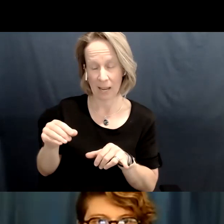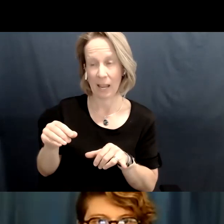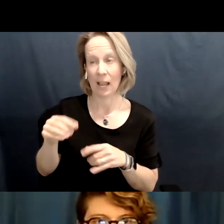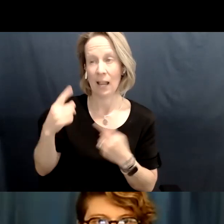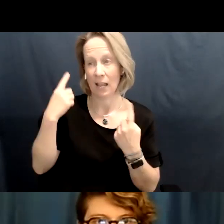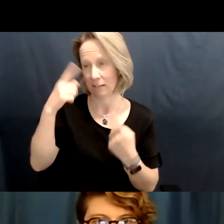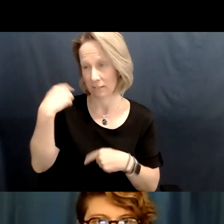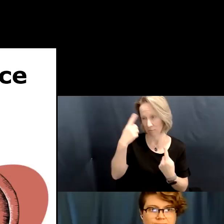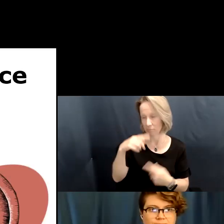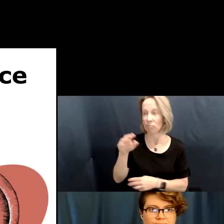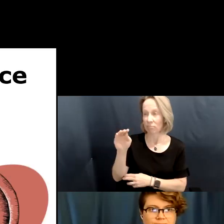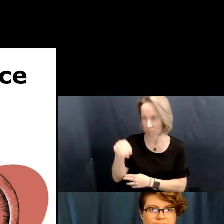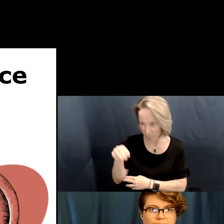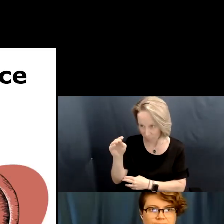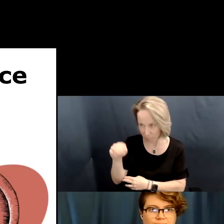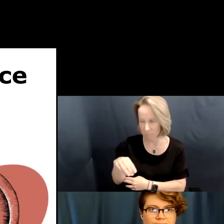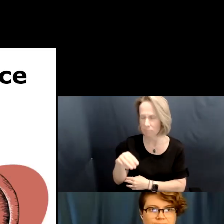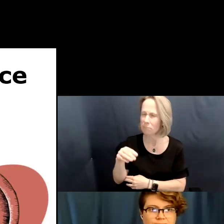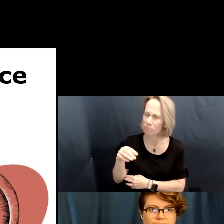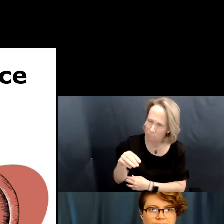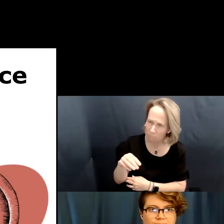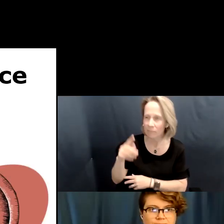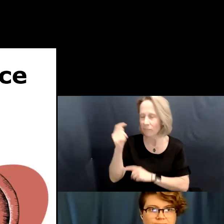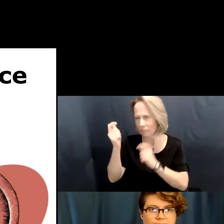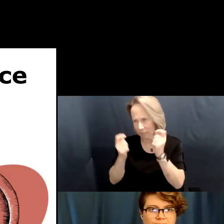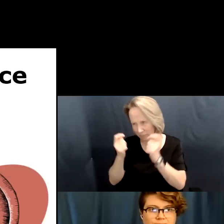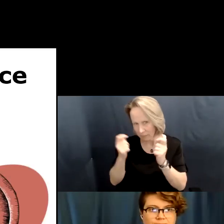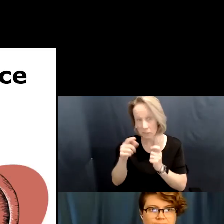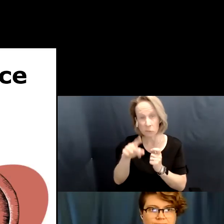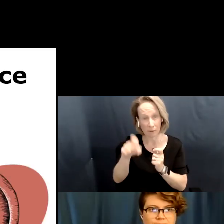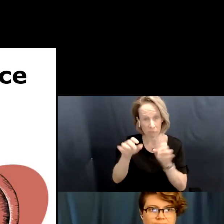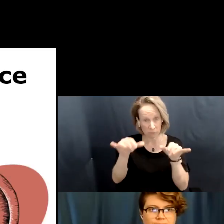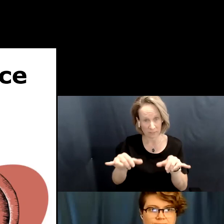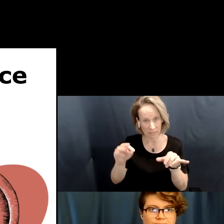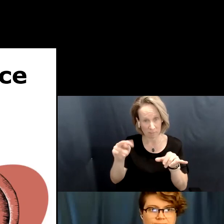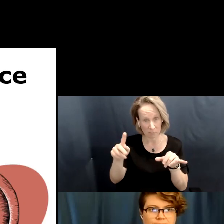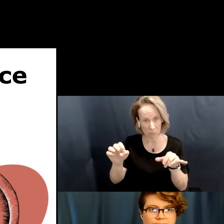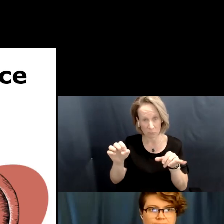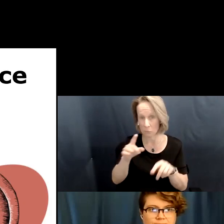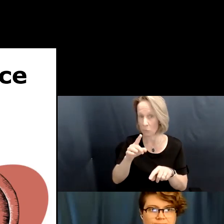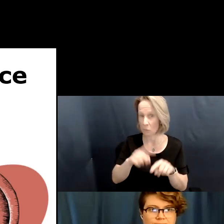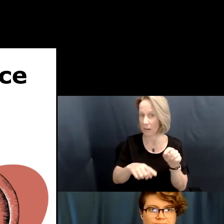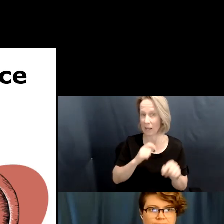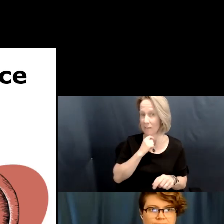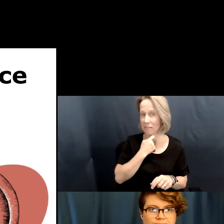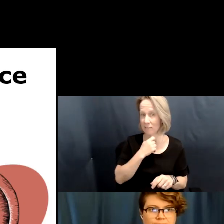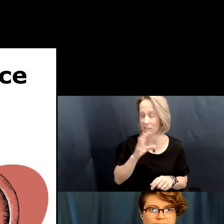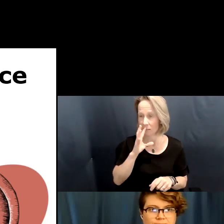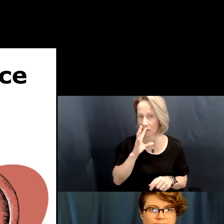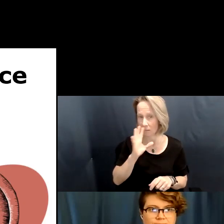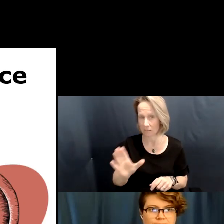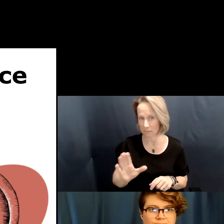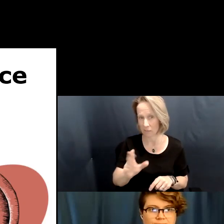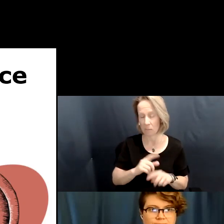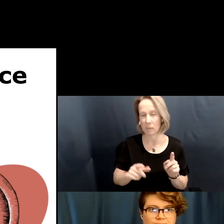to the speaker. So the listener must remain muted the entire time. You're not going to unmute to share anything, but you're just going to be